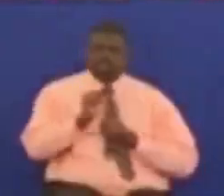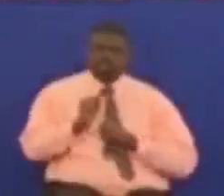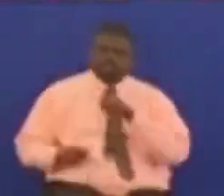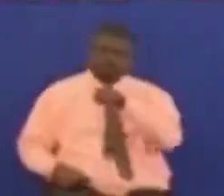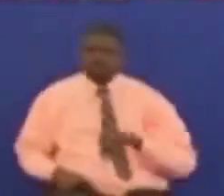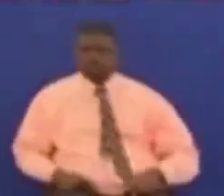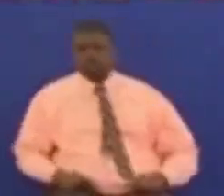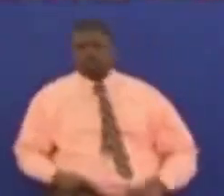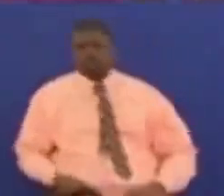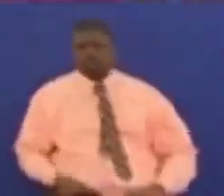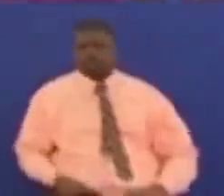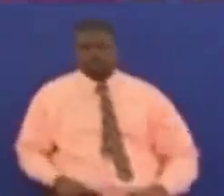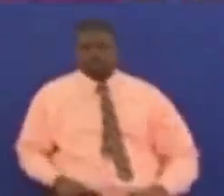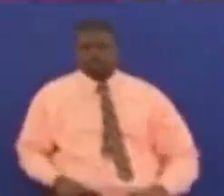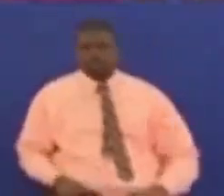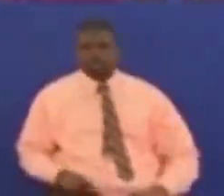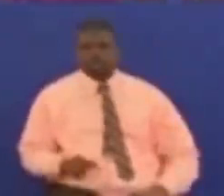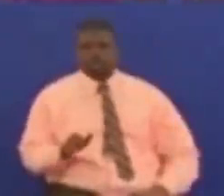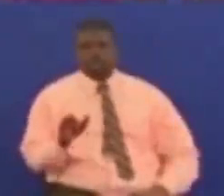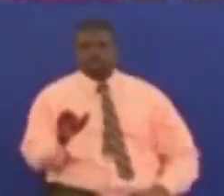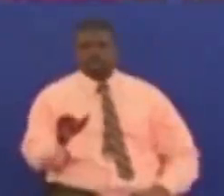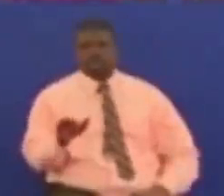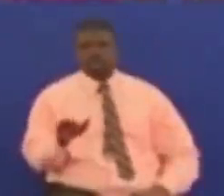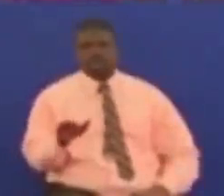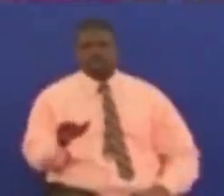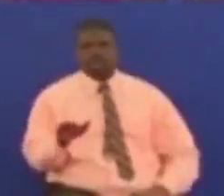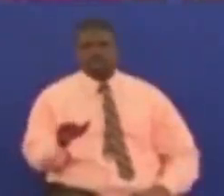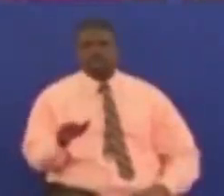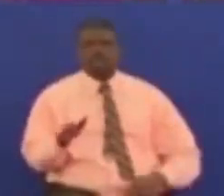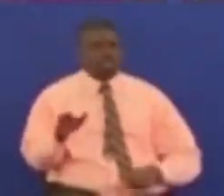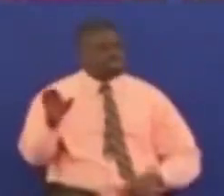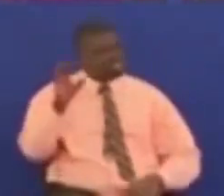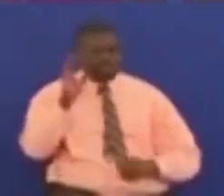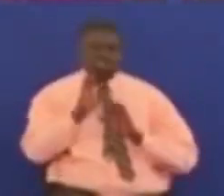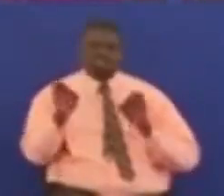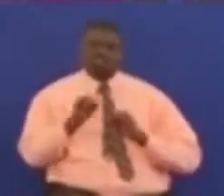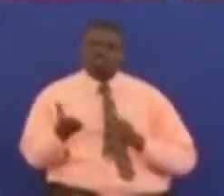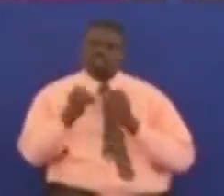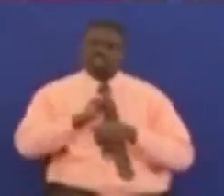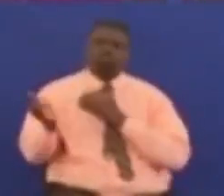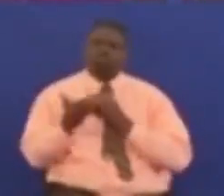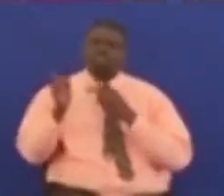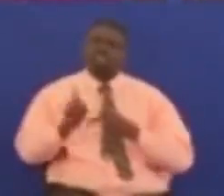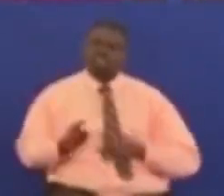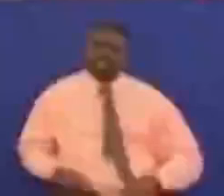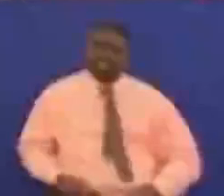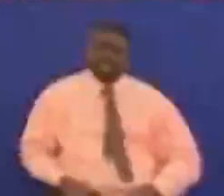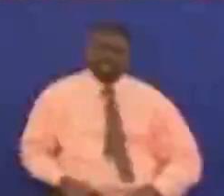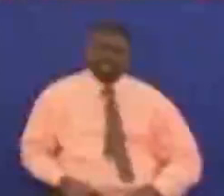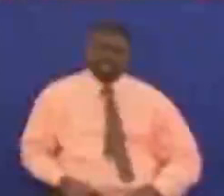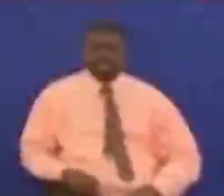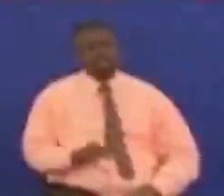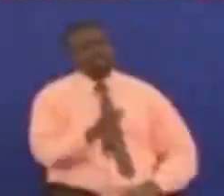Excuse me, Honorable Speaker, I've not heard it well. Can she repeat it again? I'm sorry. No. One amongst